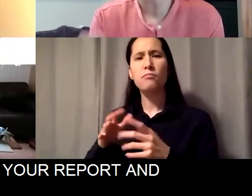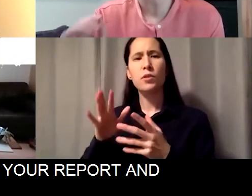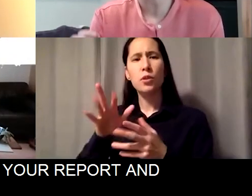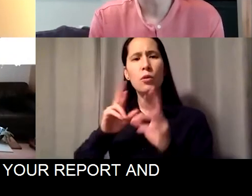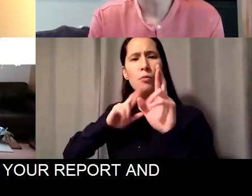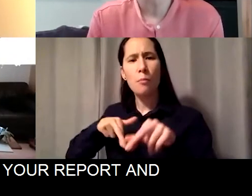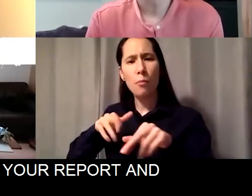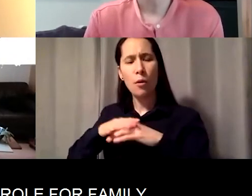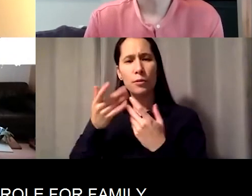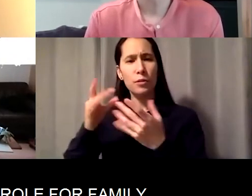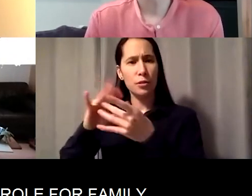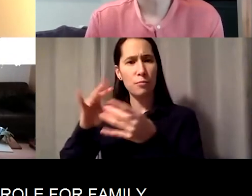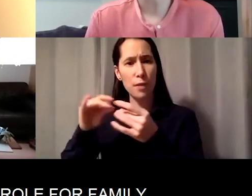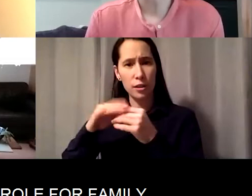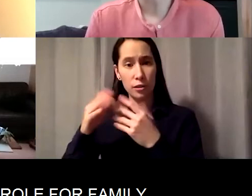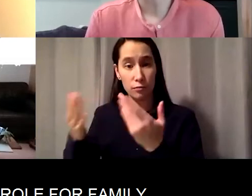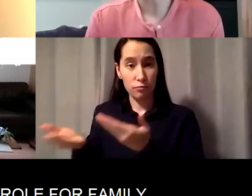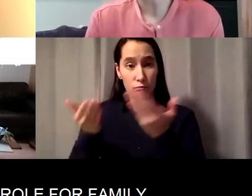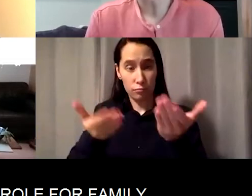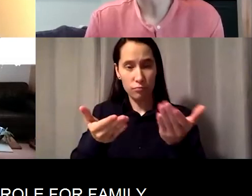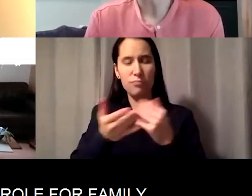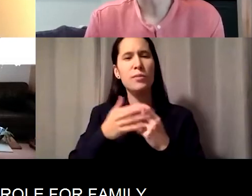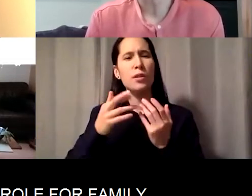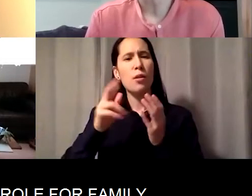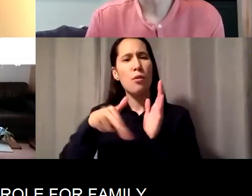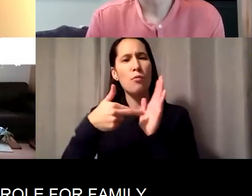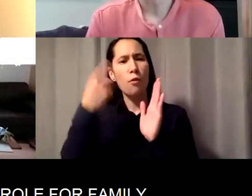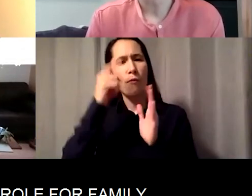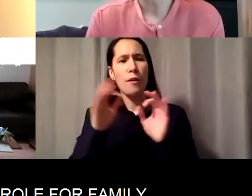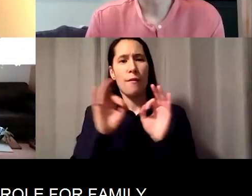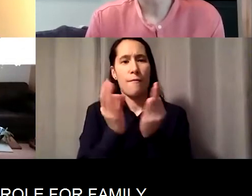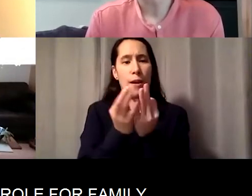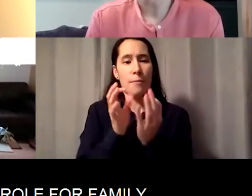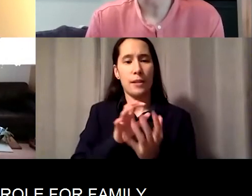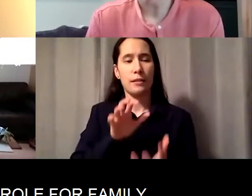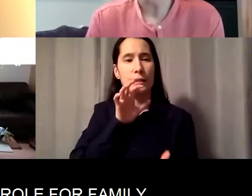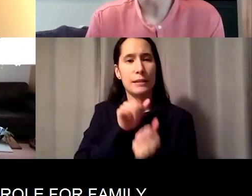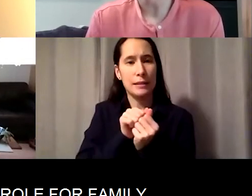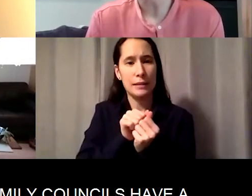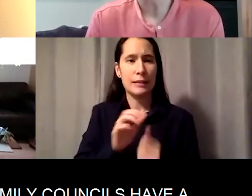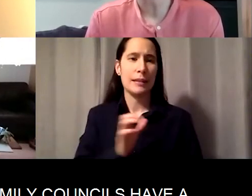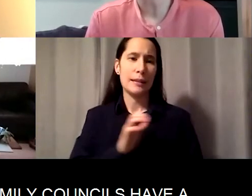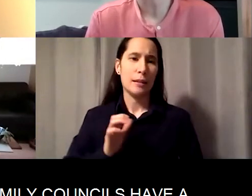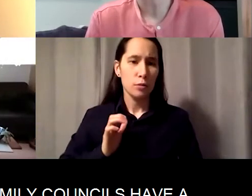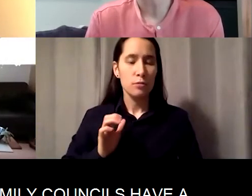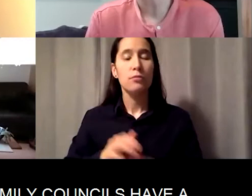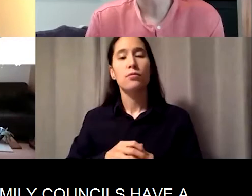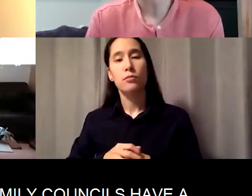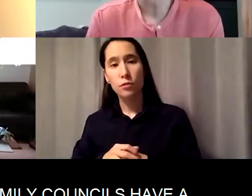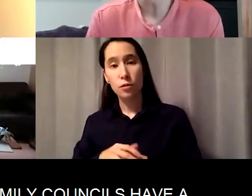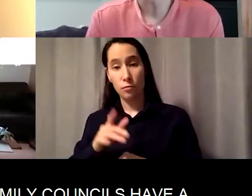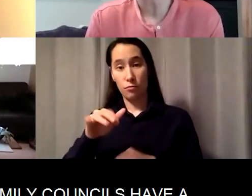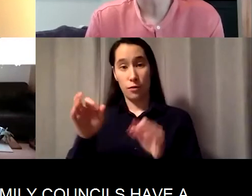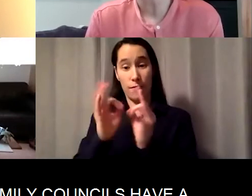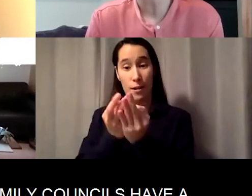and which you've brought up here, which is that role for family councils and seeing to have that those family councils have a